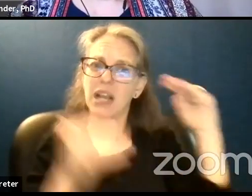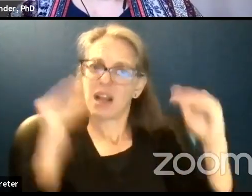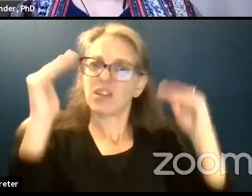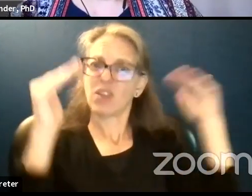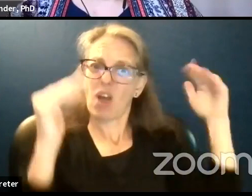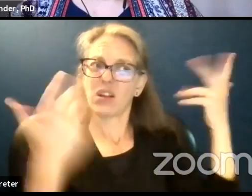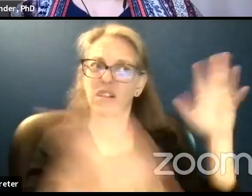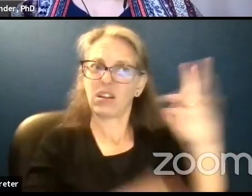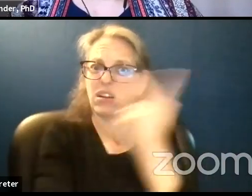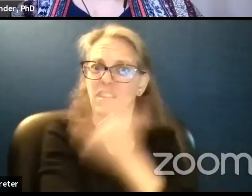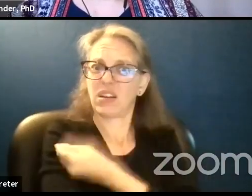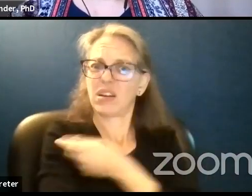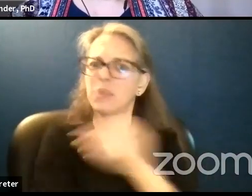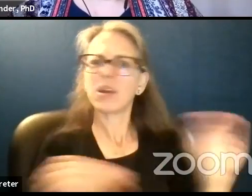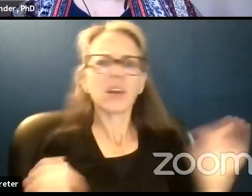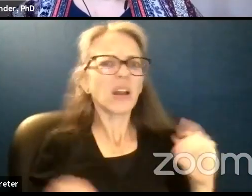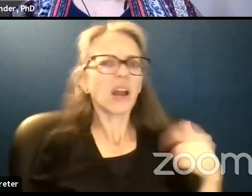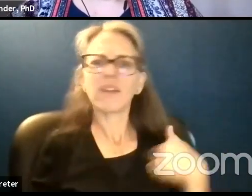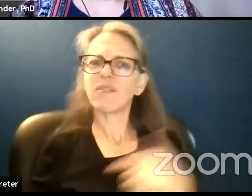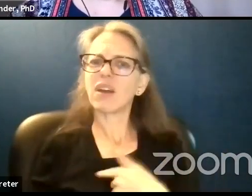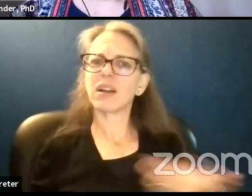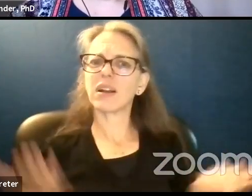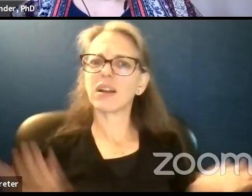but none of the kids. So what do you think?